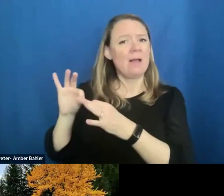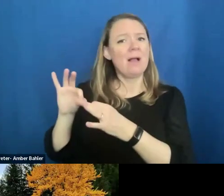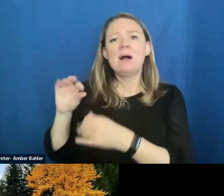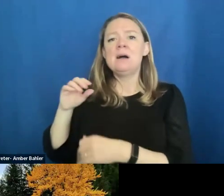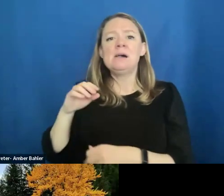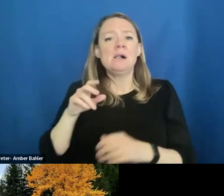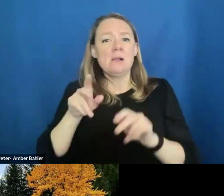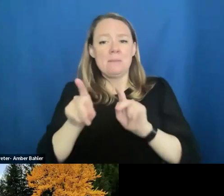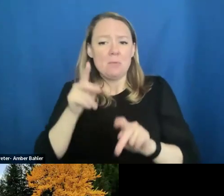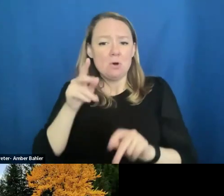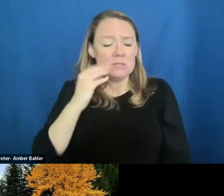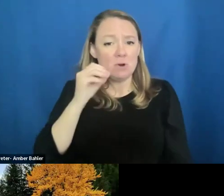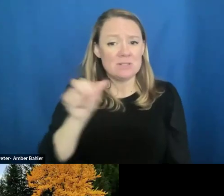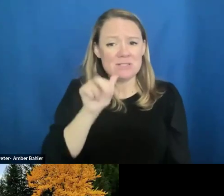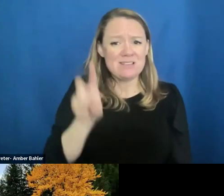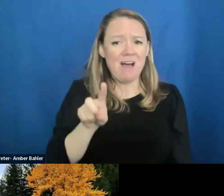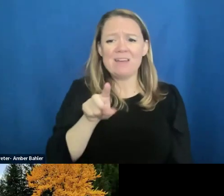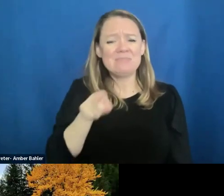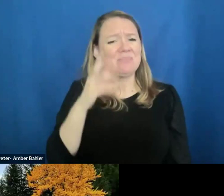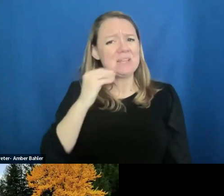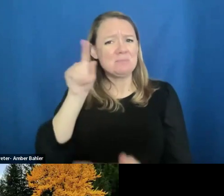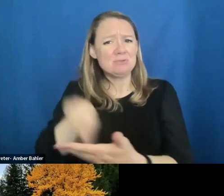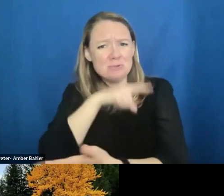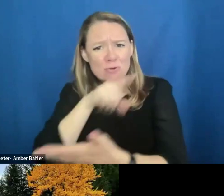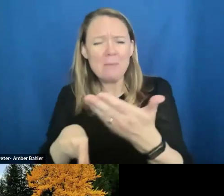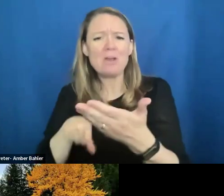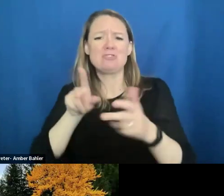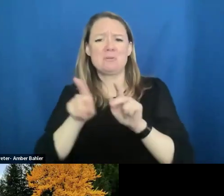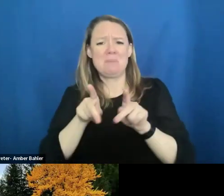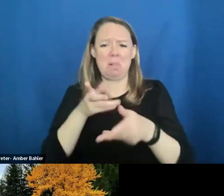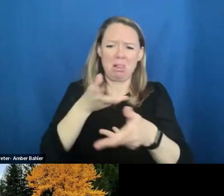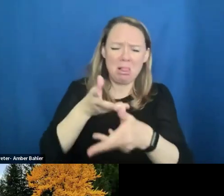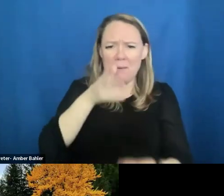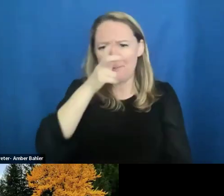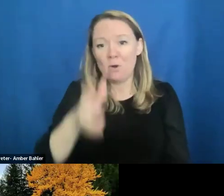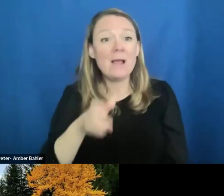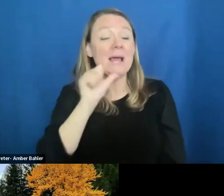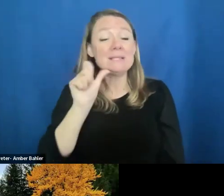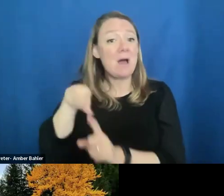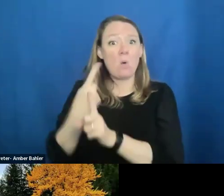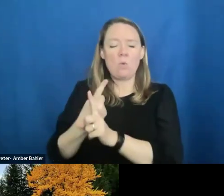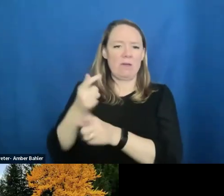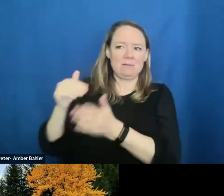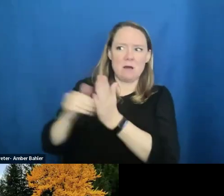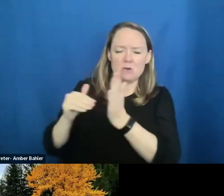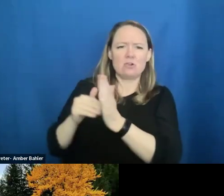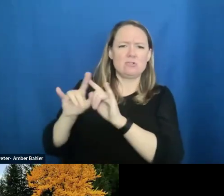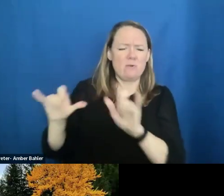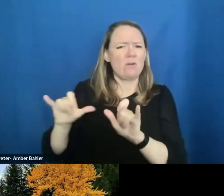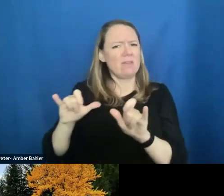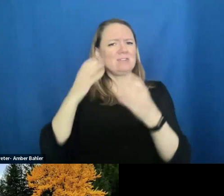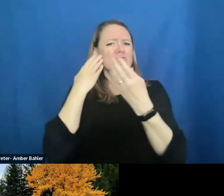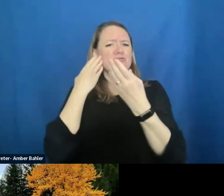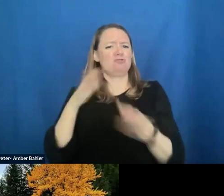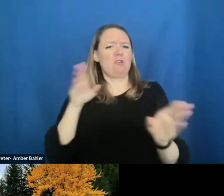against. They're treated poorly. And this is even, you know, it's not just healthcare providers, it's the general public thinks differently about people with substance